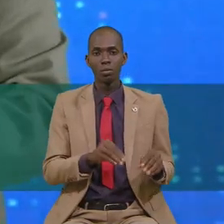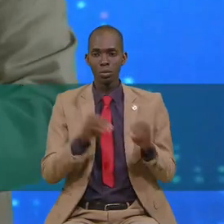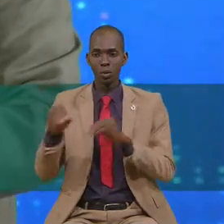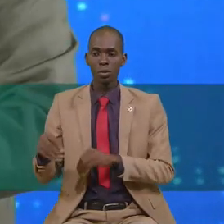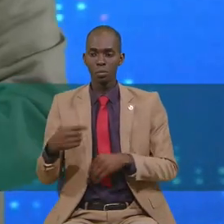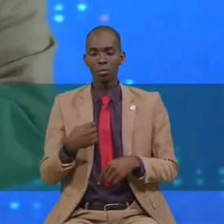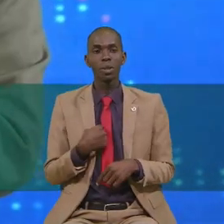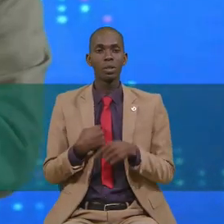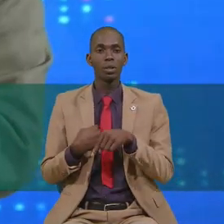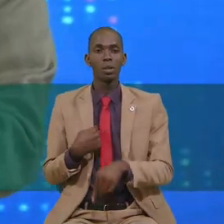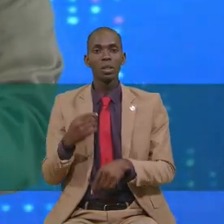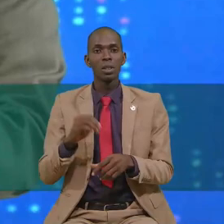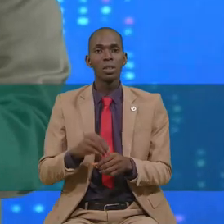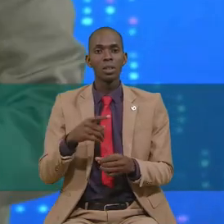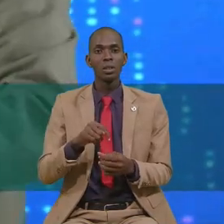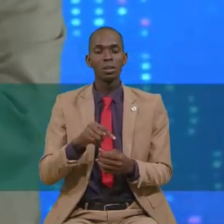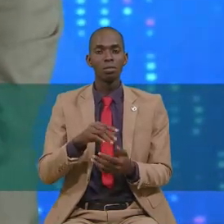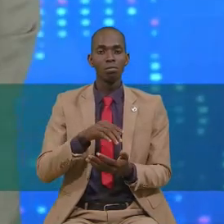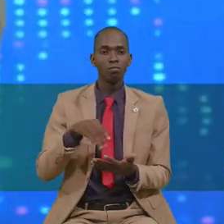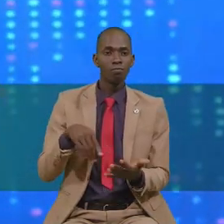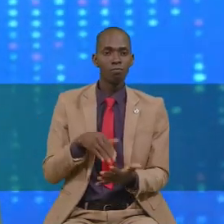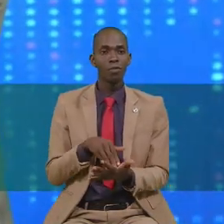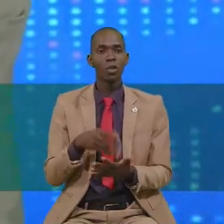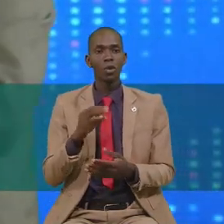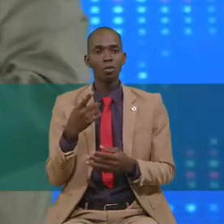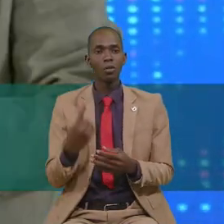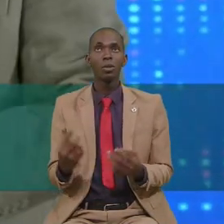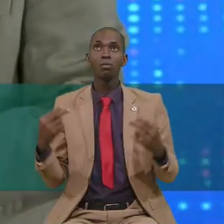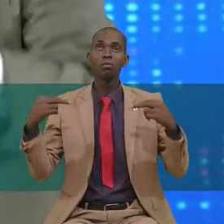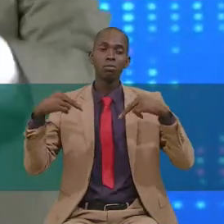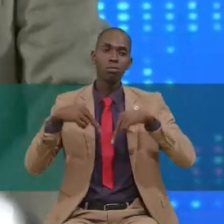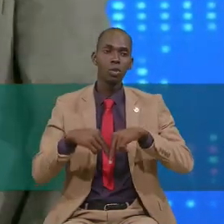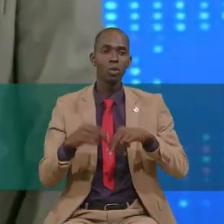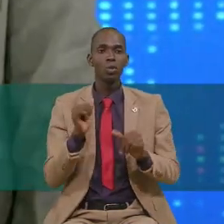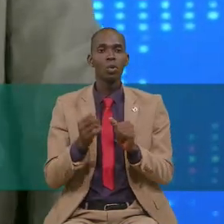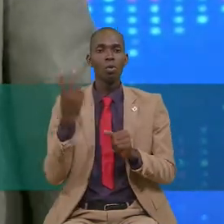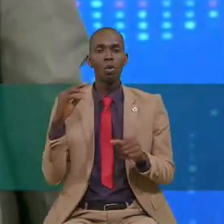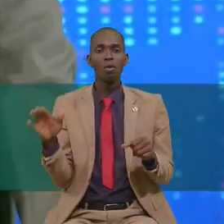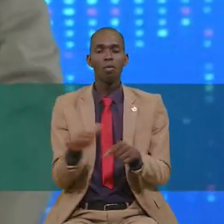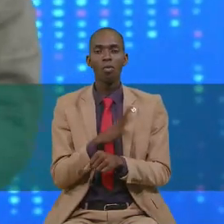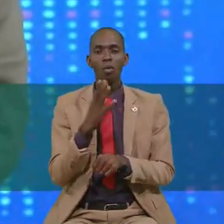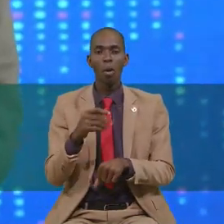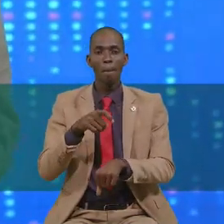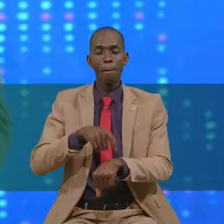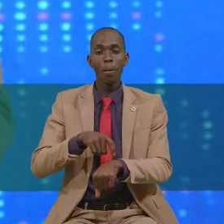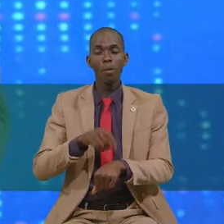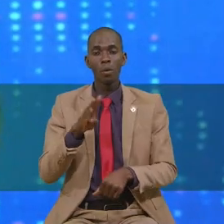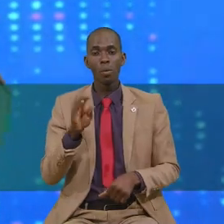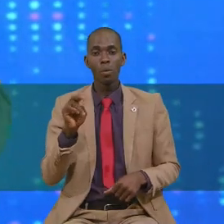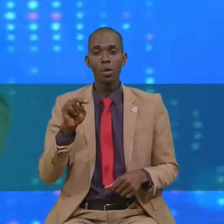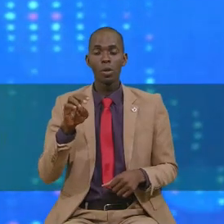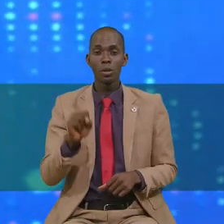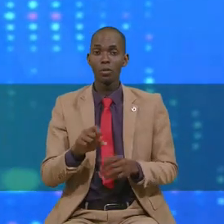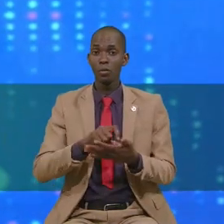the midst of the valley, which was full of bones." Then in verse 2, it says, "And